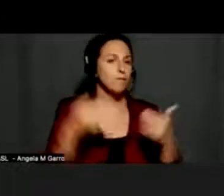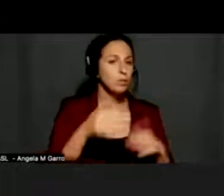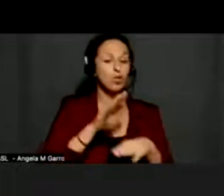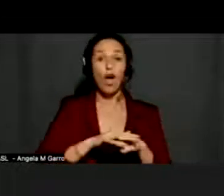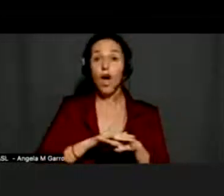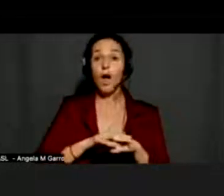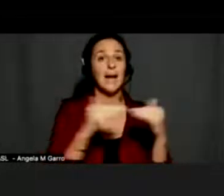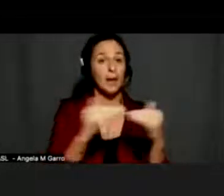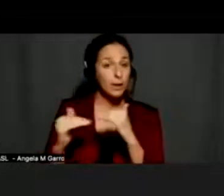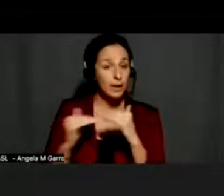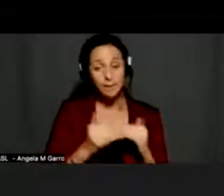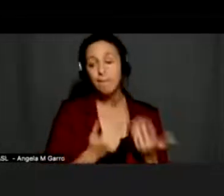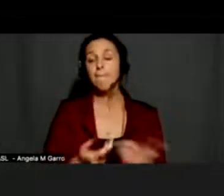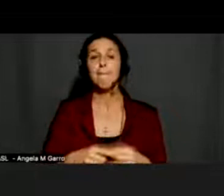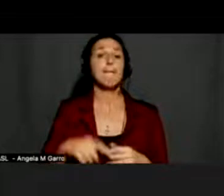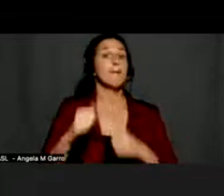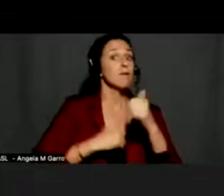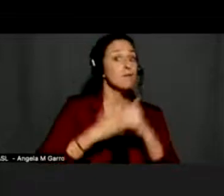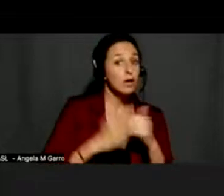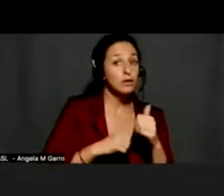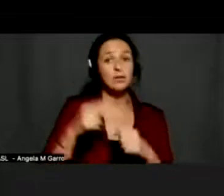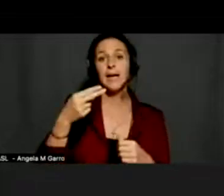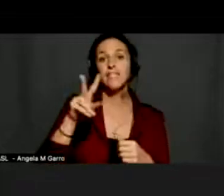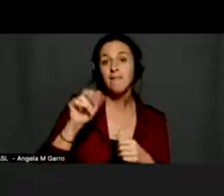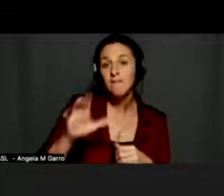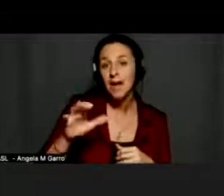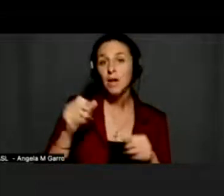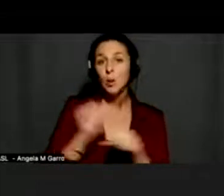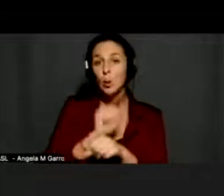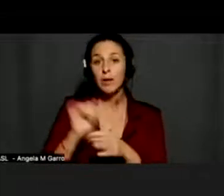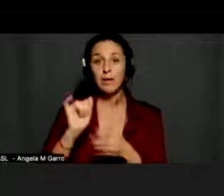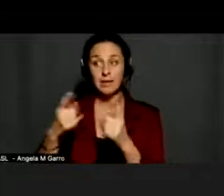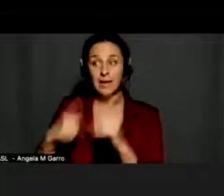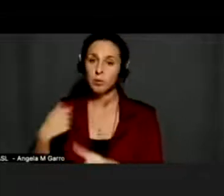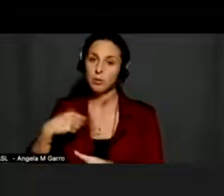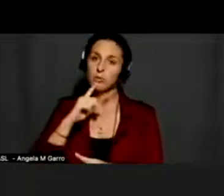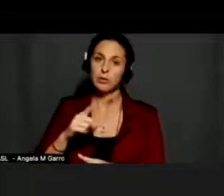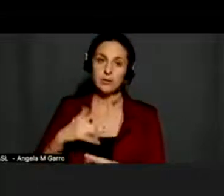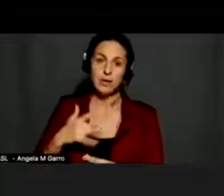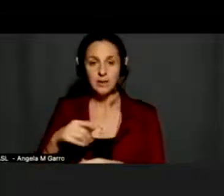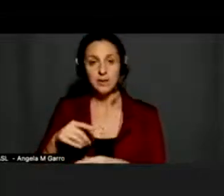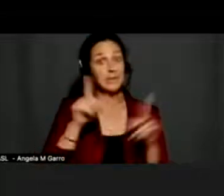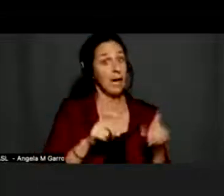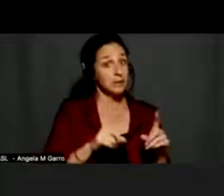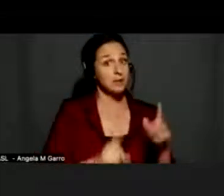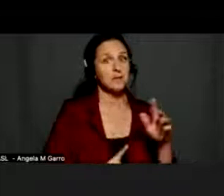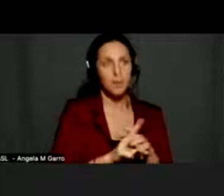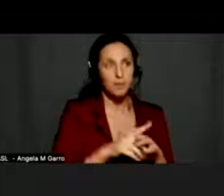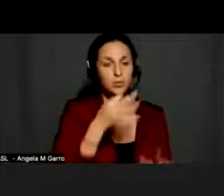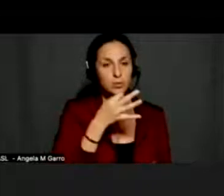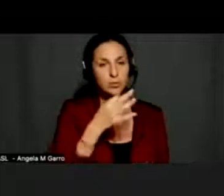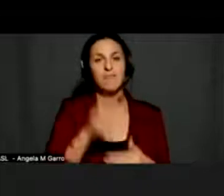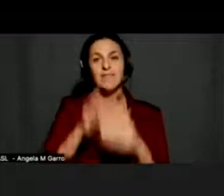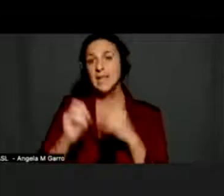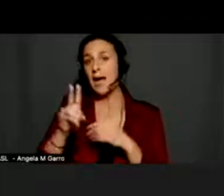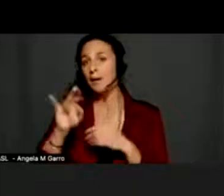equity. The construction, the HVAC work that's happening, we're excited about. Testing is coming up. We're finishing up the LPAC. We're